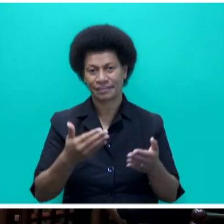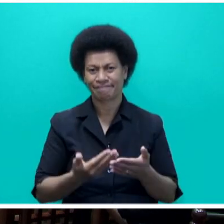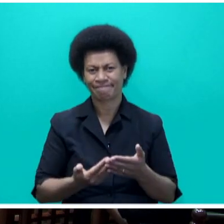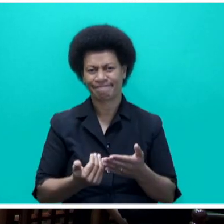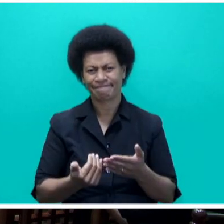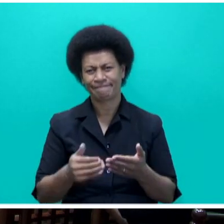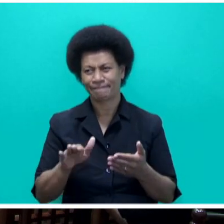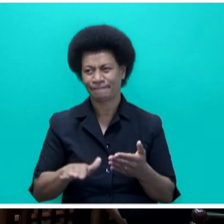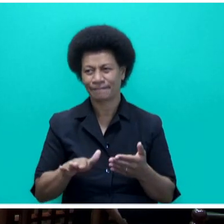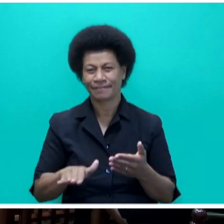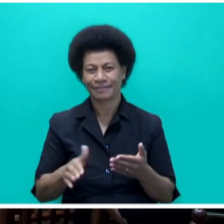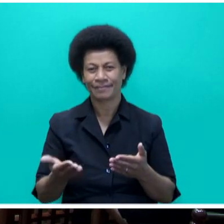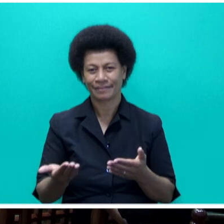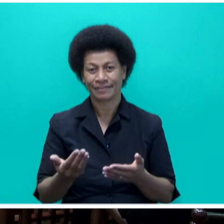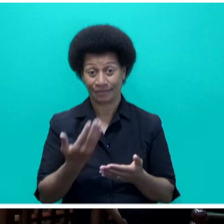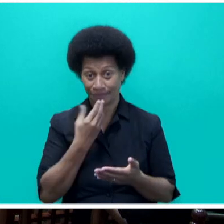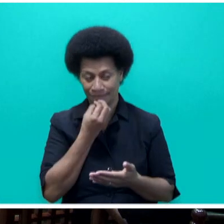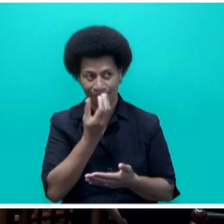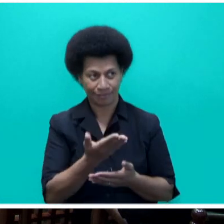Rosy Akbar. You have the floor, ma'am.